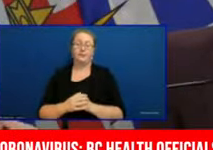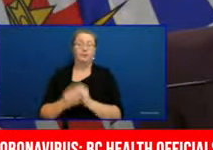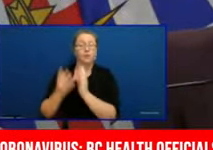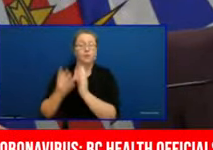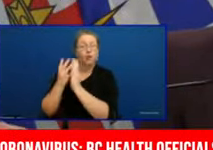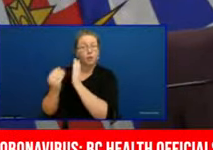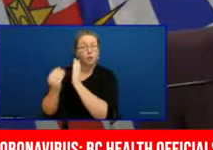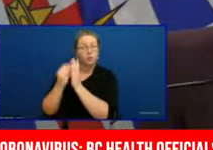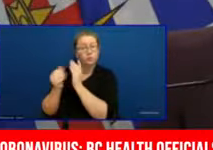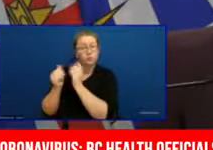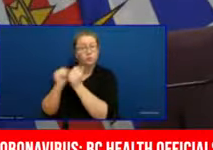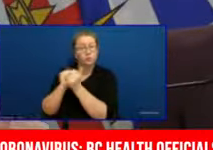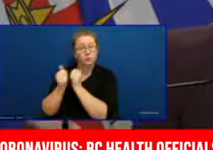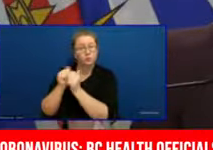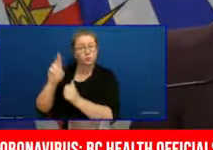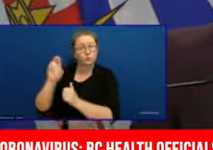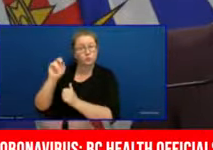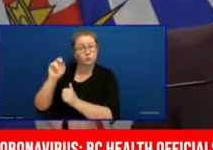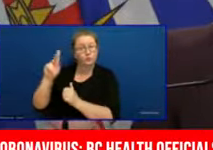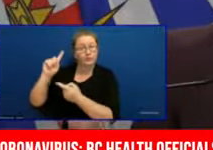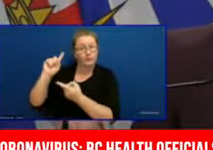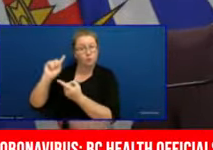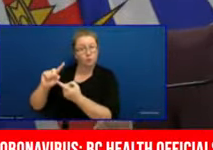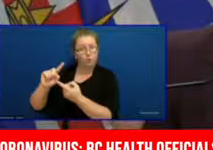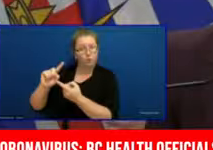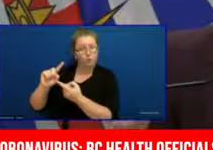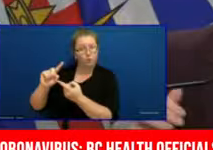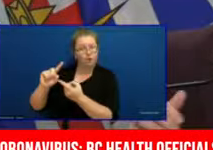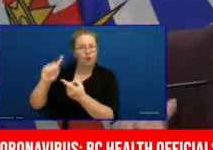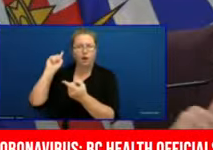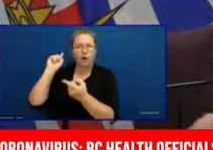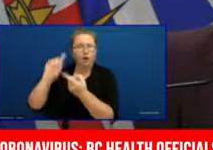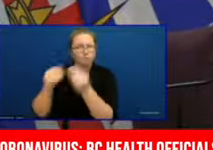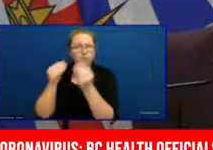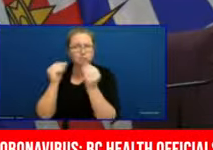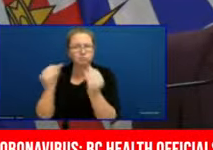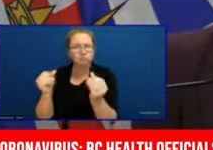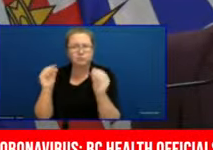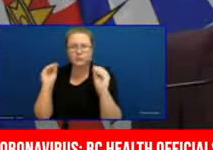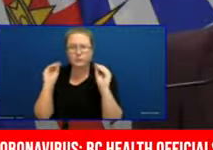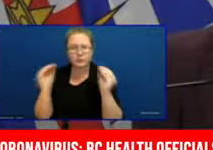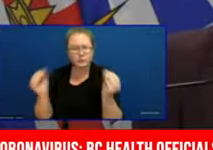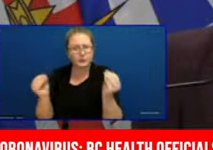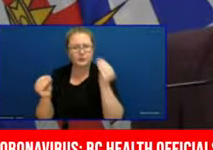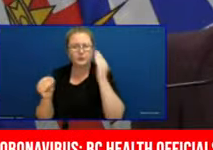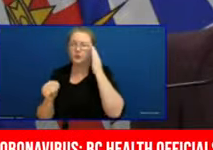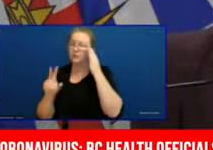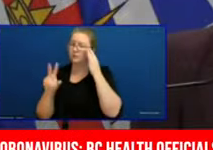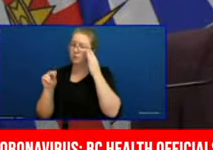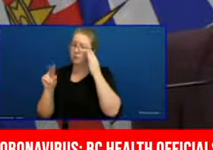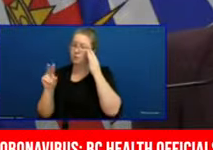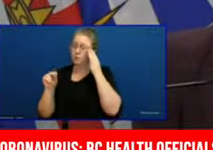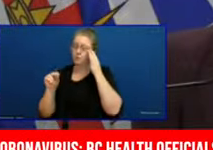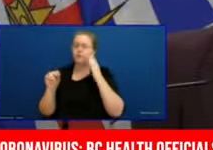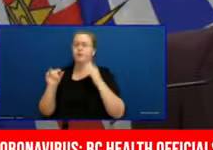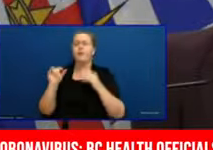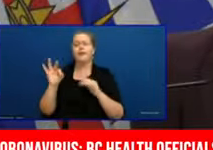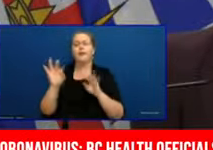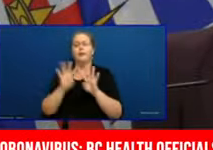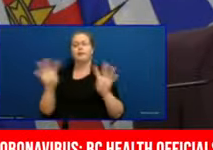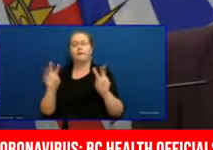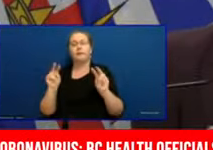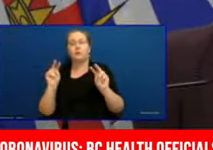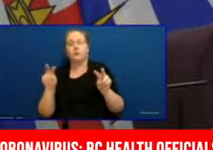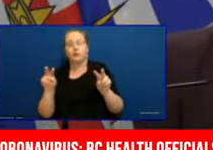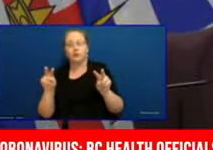know, are less risky. But again, I want people to pay attention. We don't need a lot of spectators, and if you do